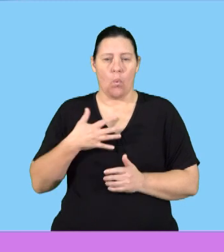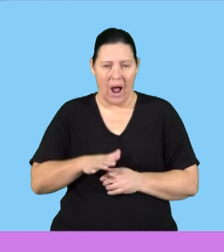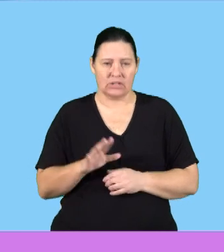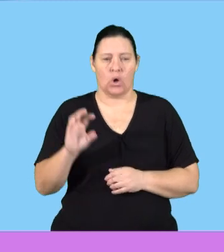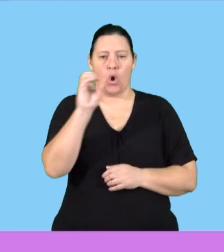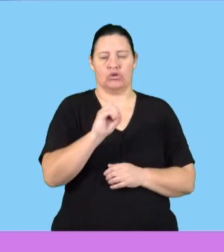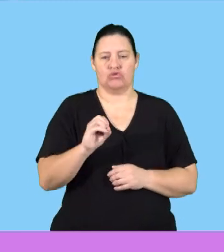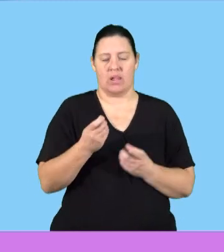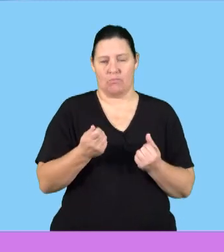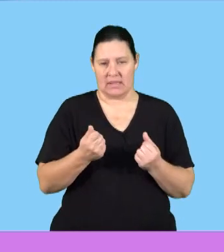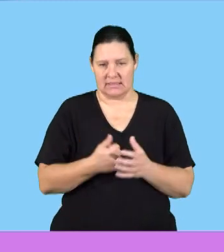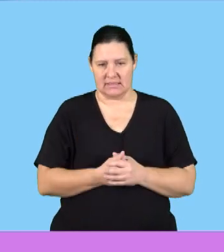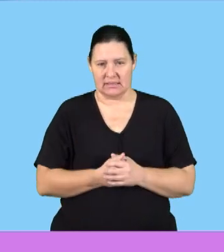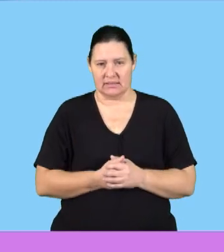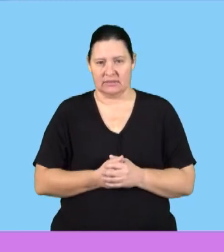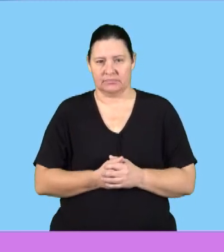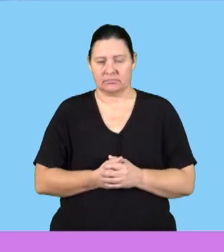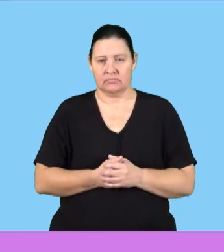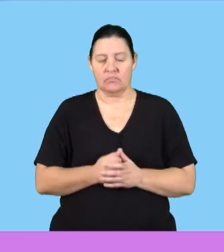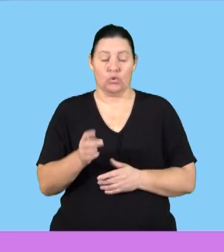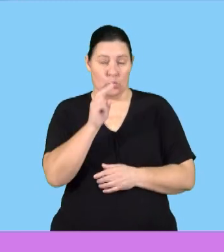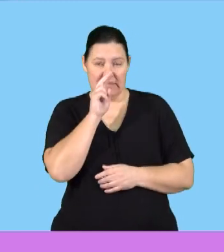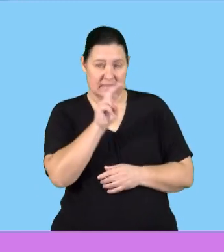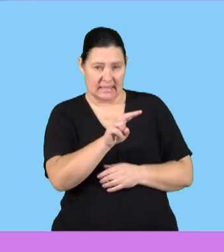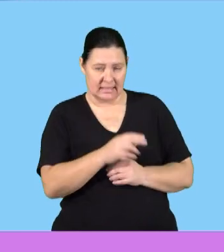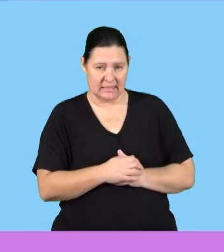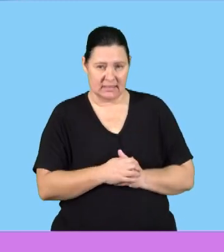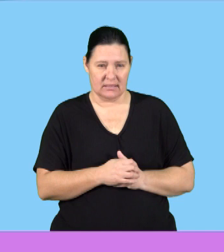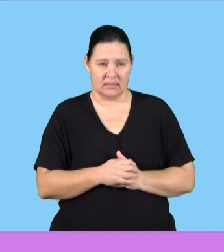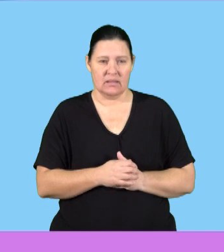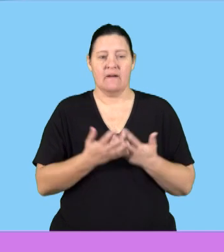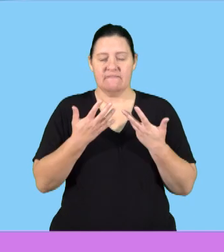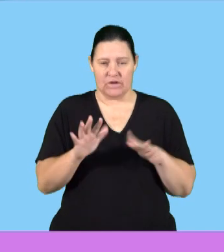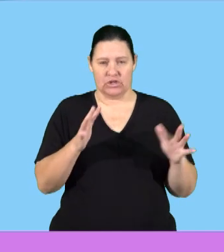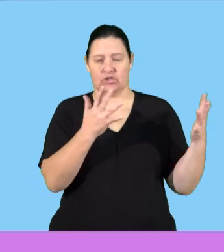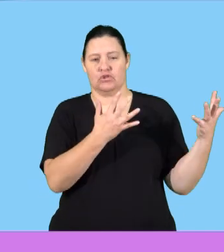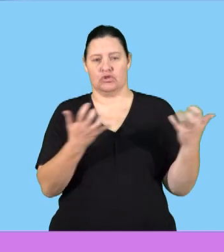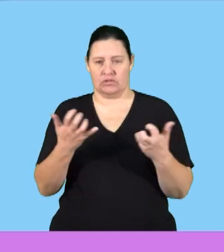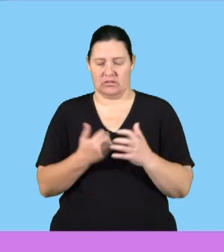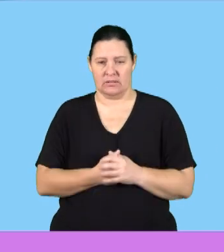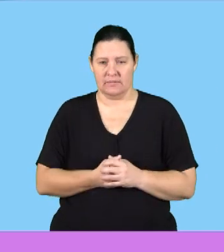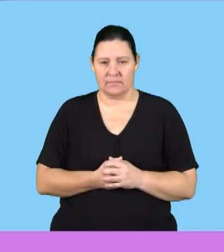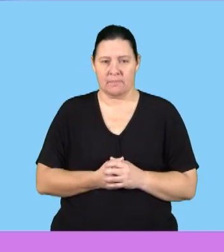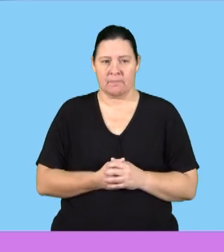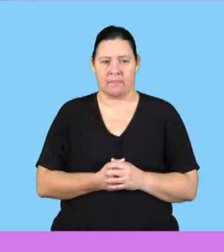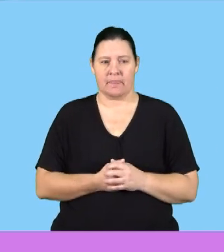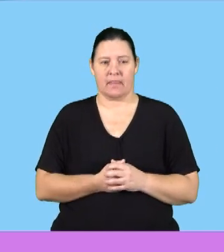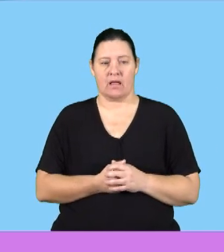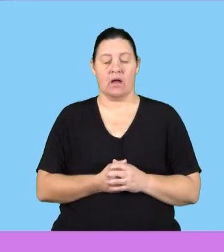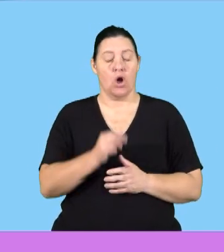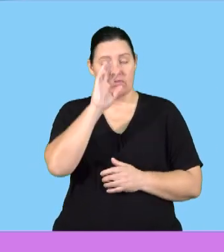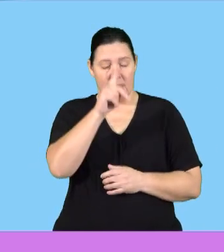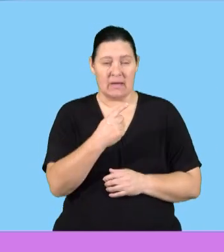we need is the original price. And now what we see here has already been